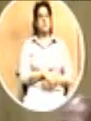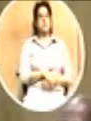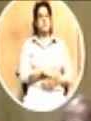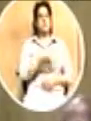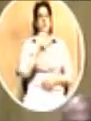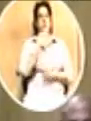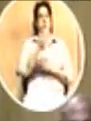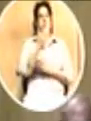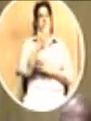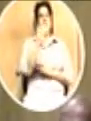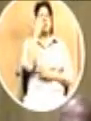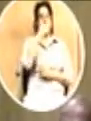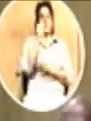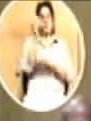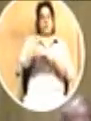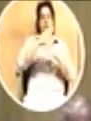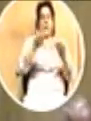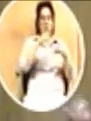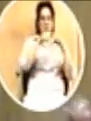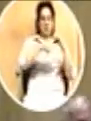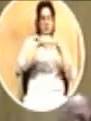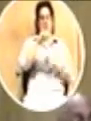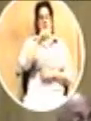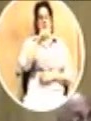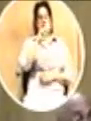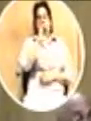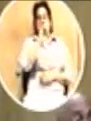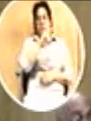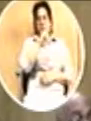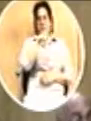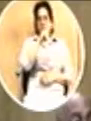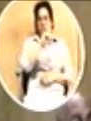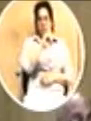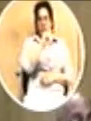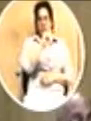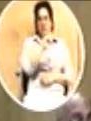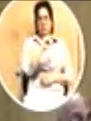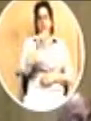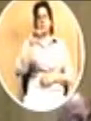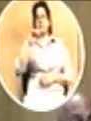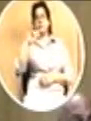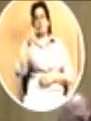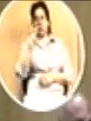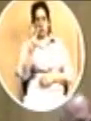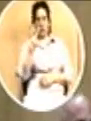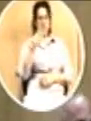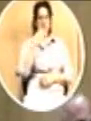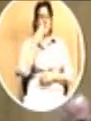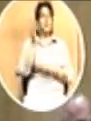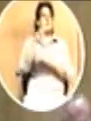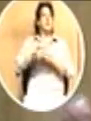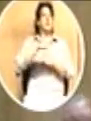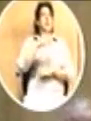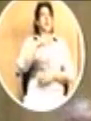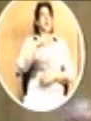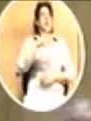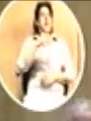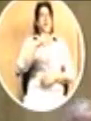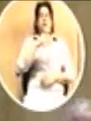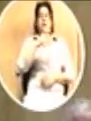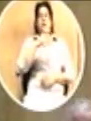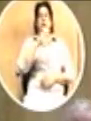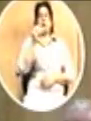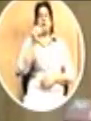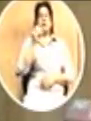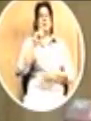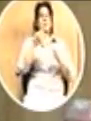Good morning. Beautiful day in El Paso. Mayor Pro Tem, City Council. Good morning. Madame Joyce Wilson, good day to you.